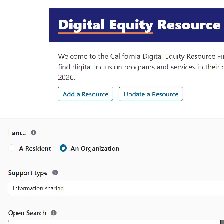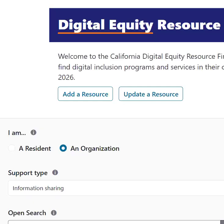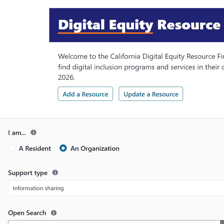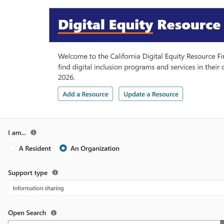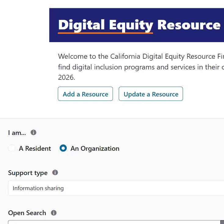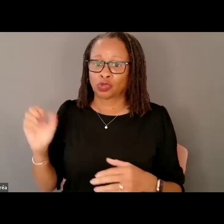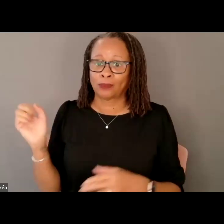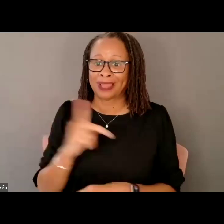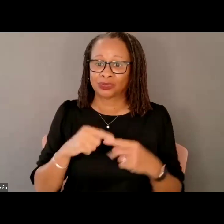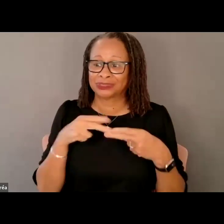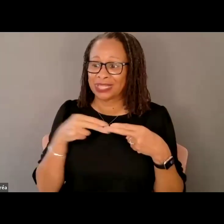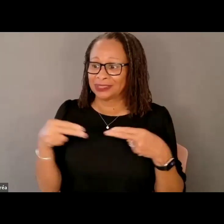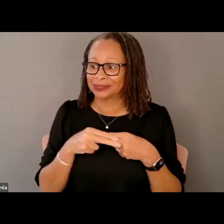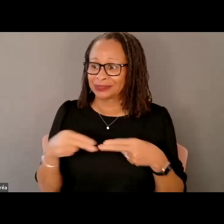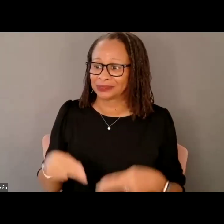up.